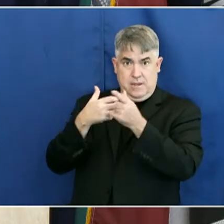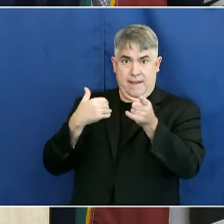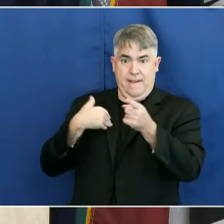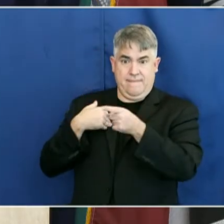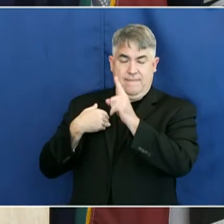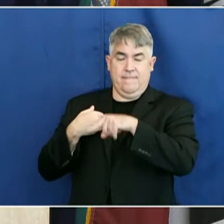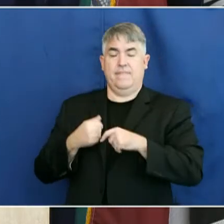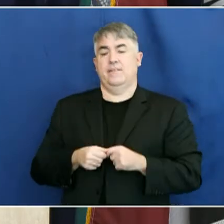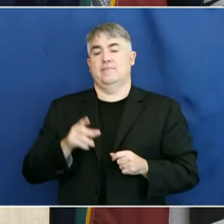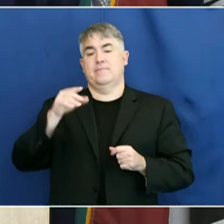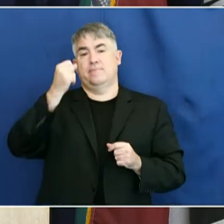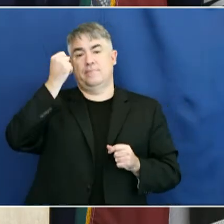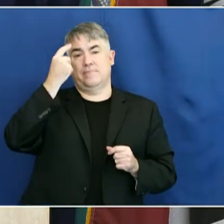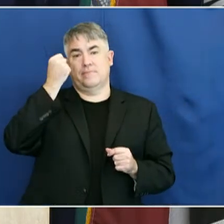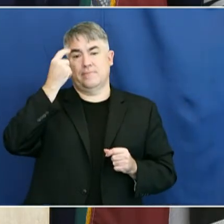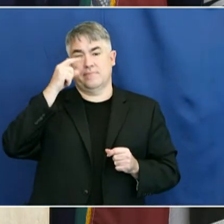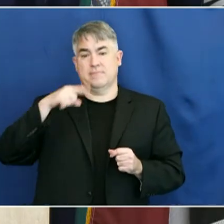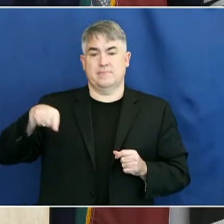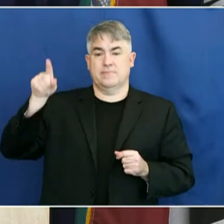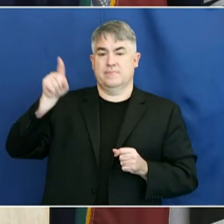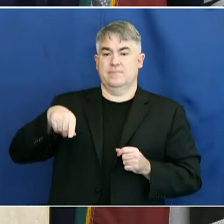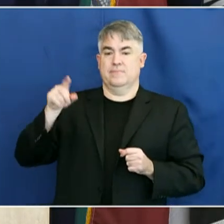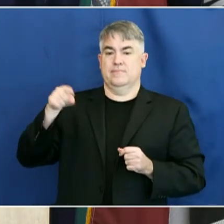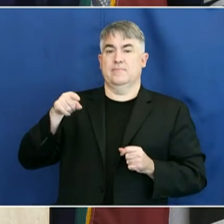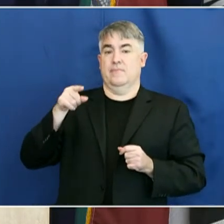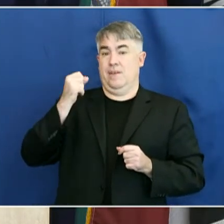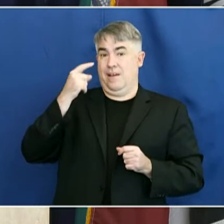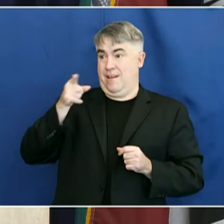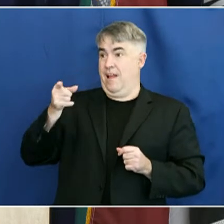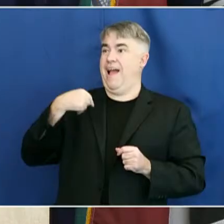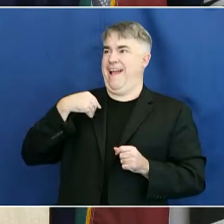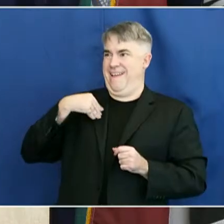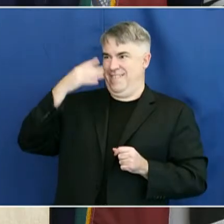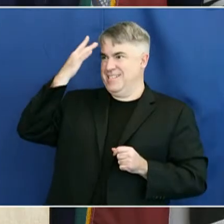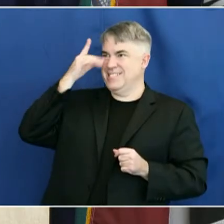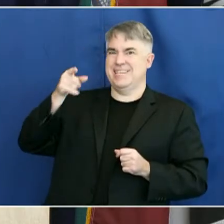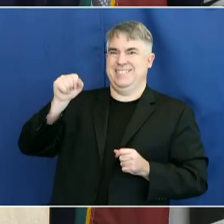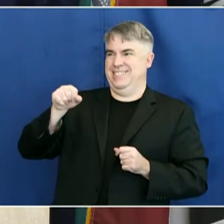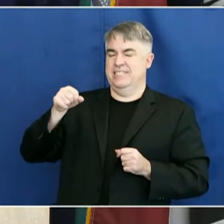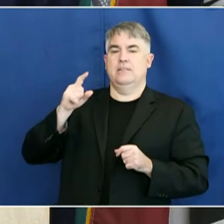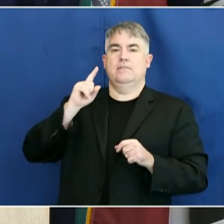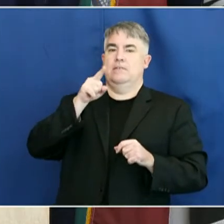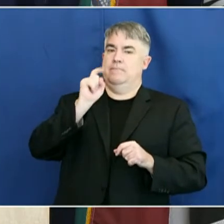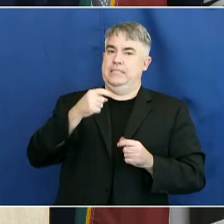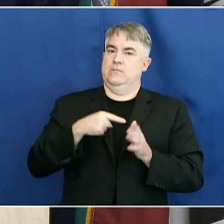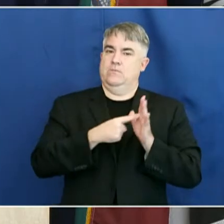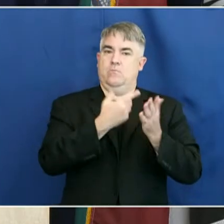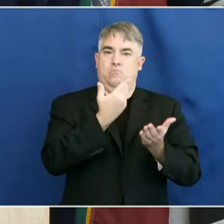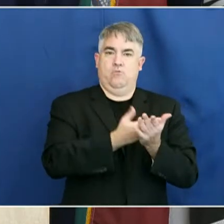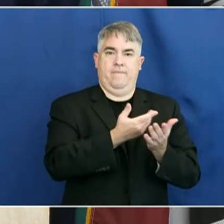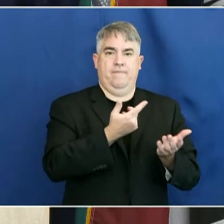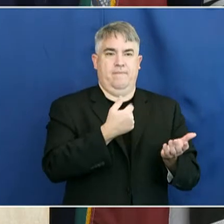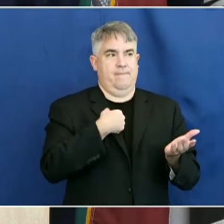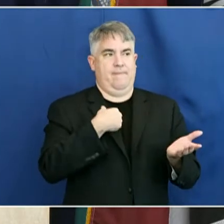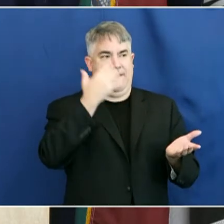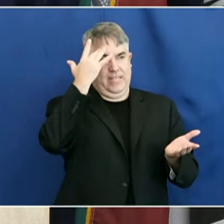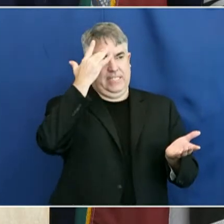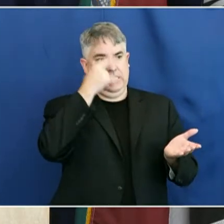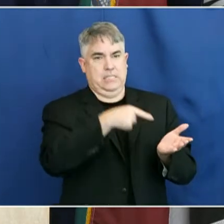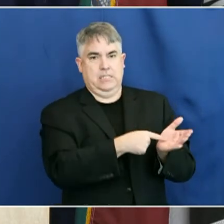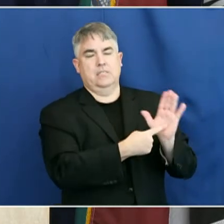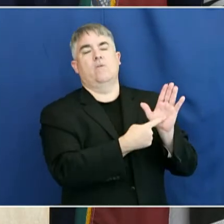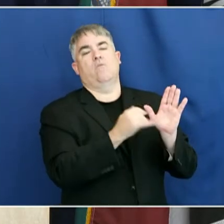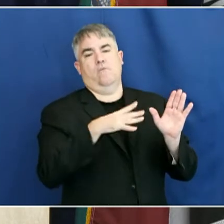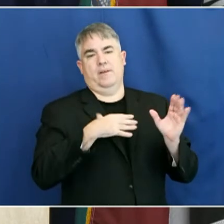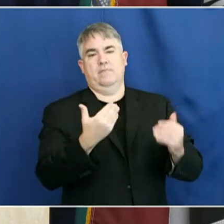to try and make it as easy and seamless as possible. We know our healthcare system partners know these individuals who have these conditions, and